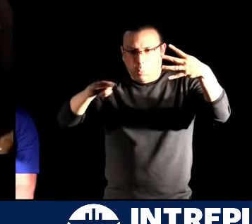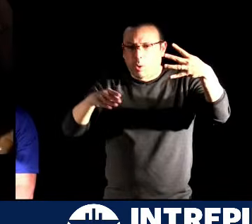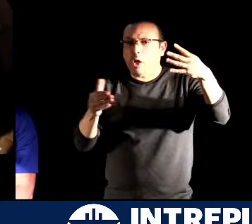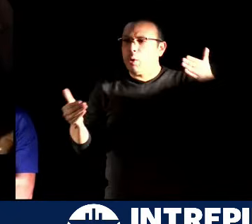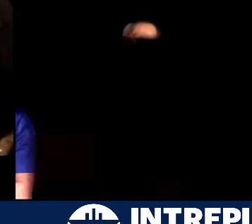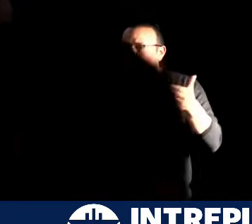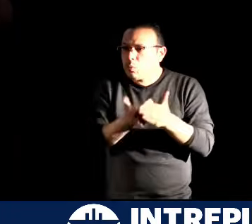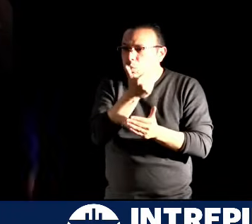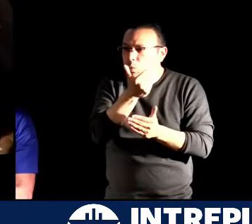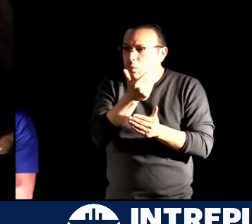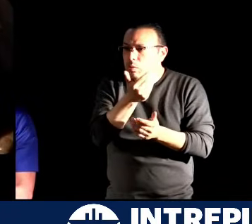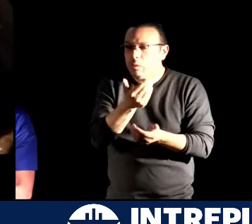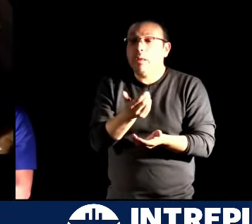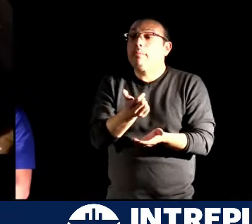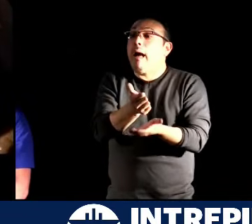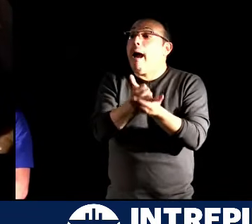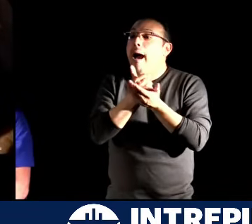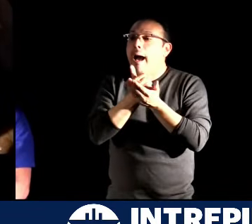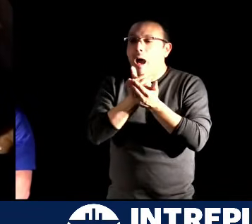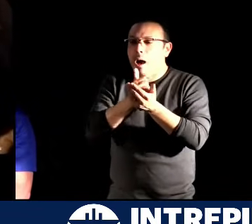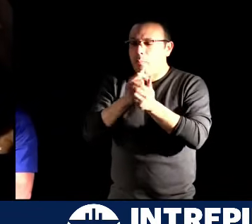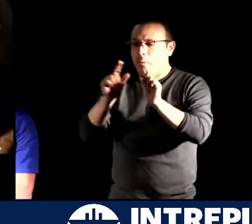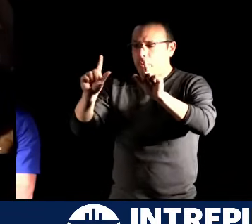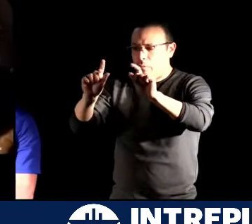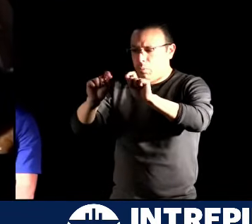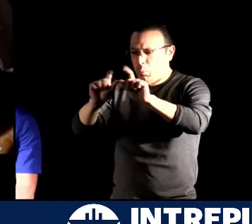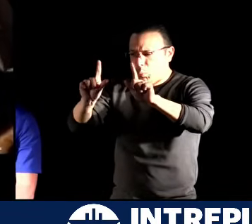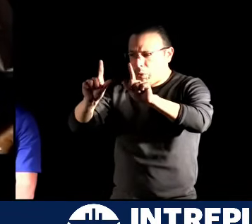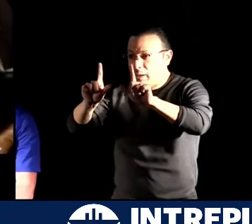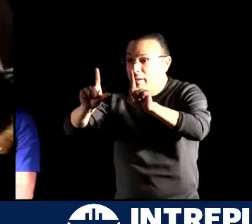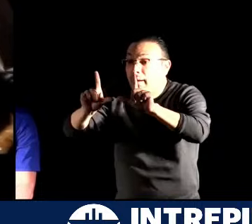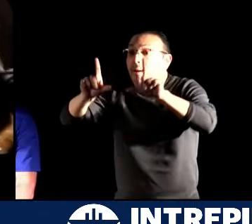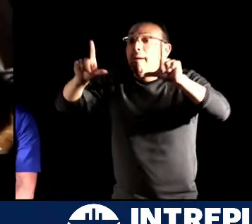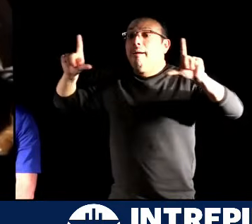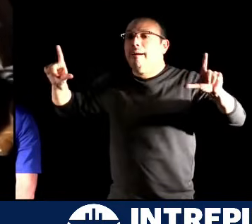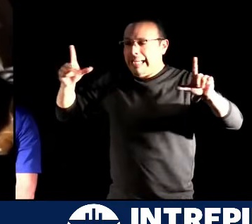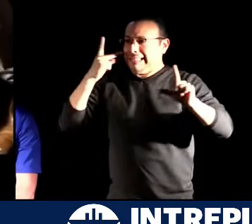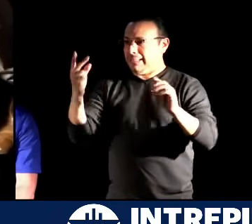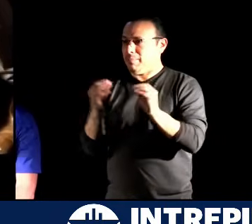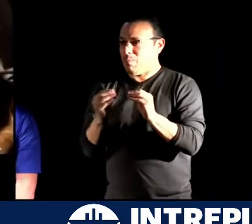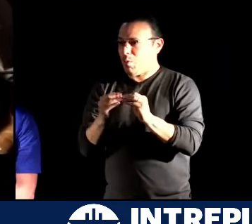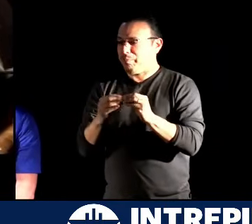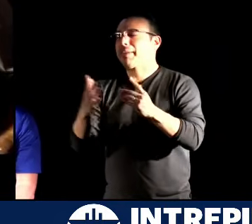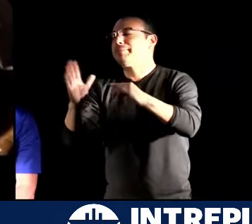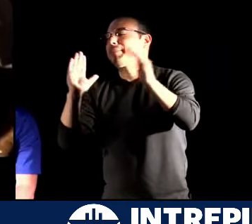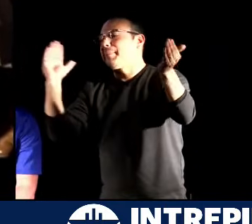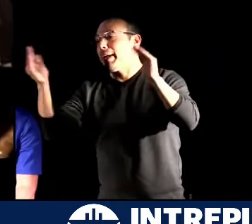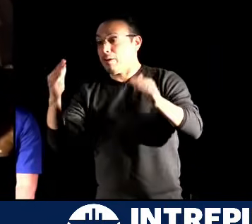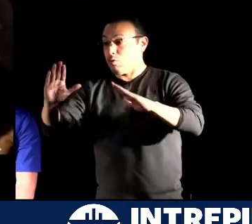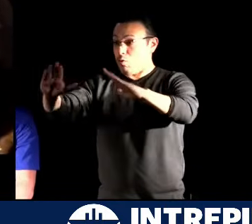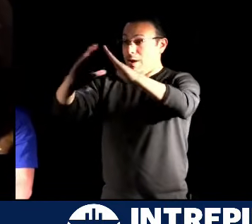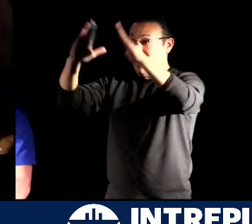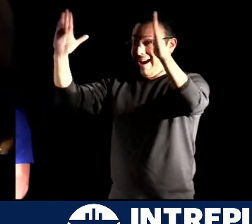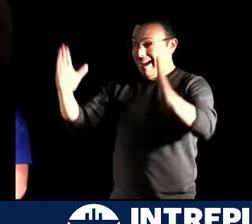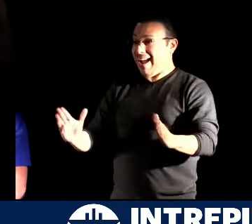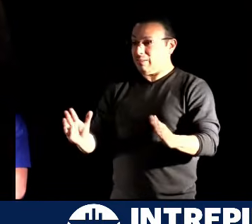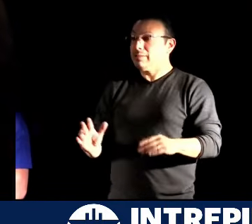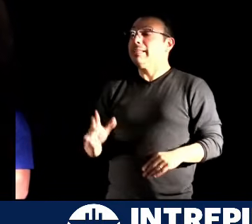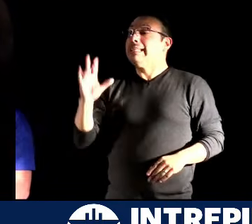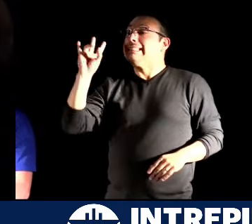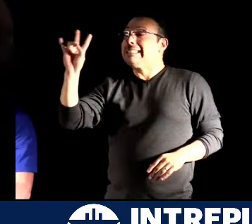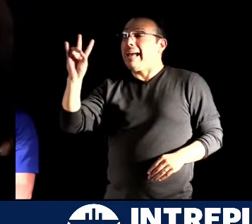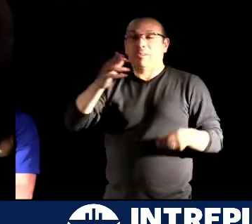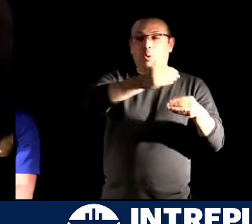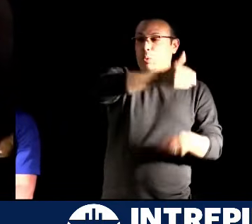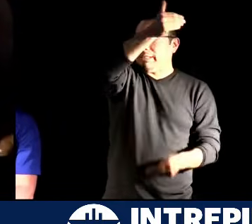and to study the planet. It's like you have a house and you have several windows. If you open another window, it will give you